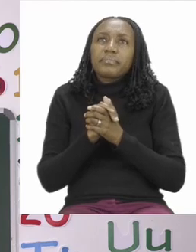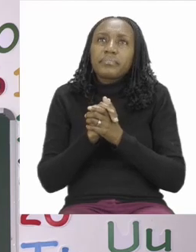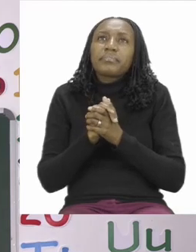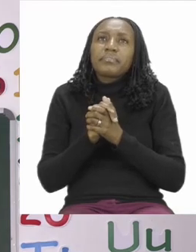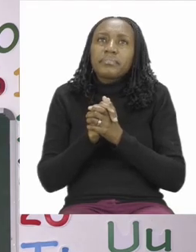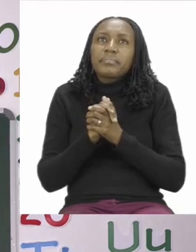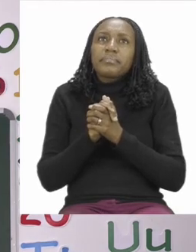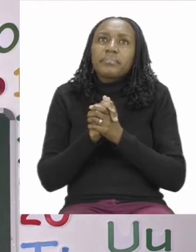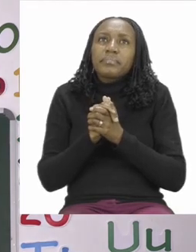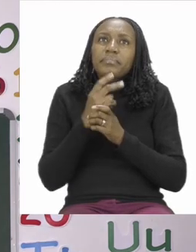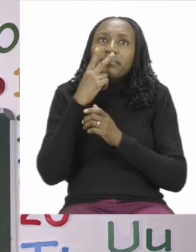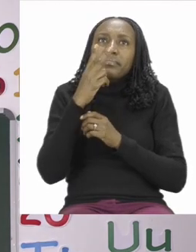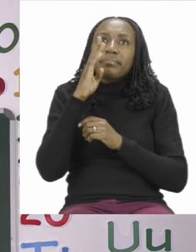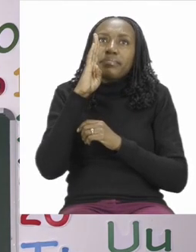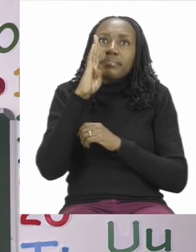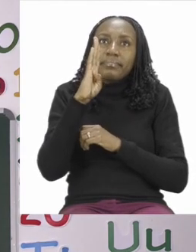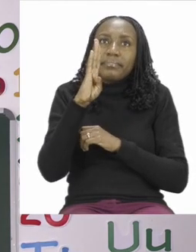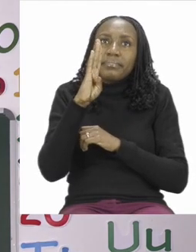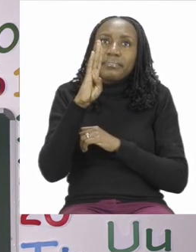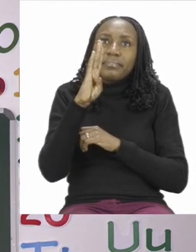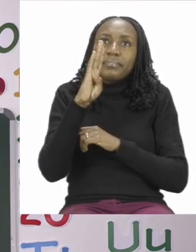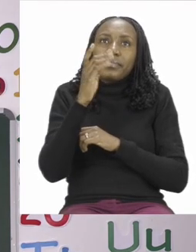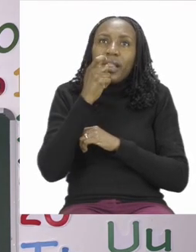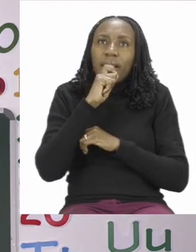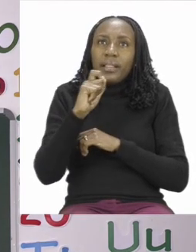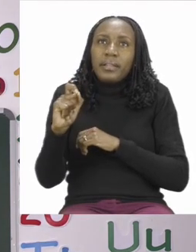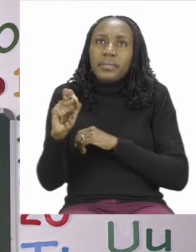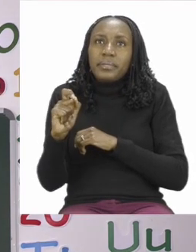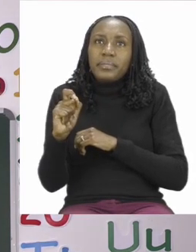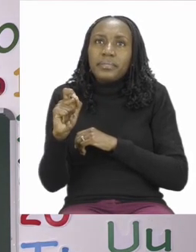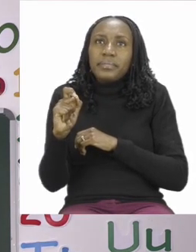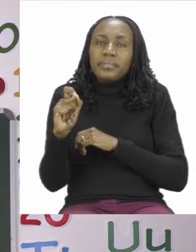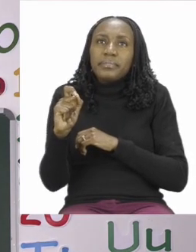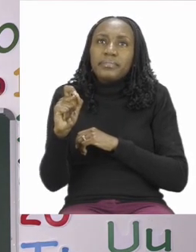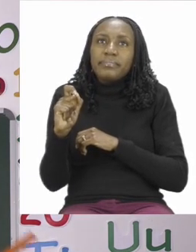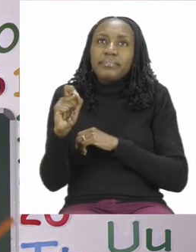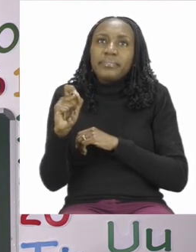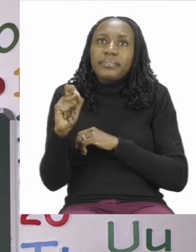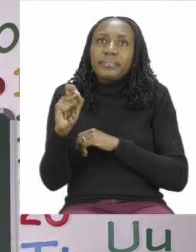our big pencil is telling me that it is